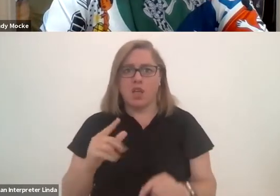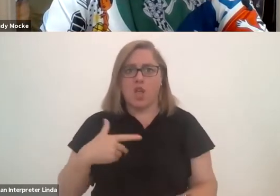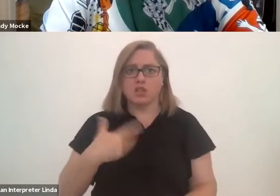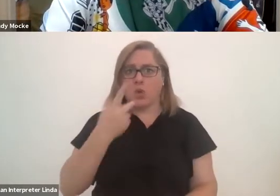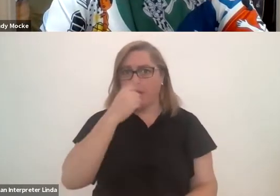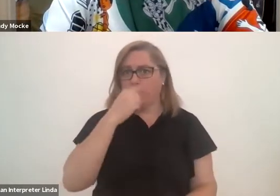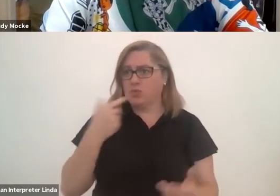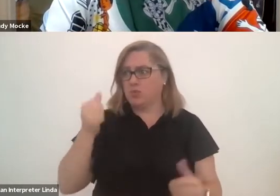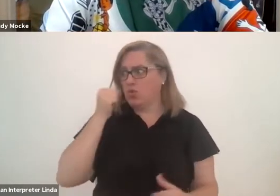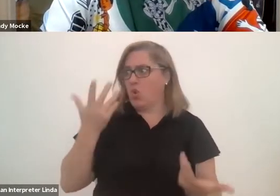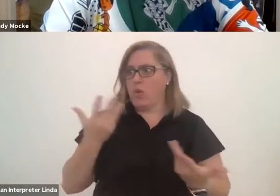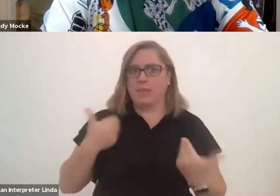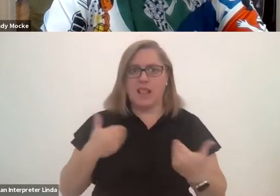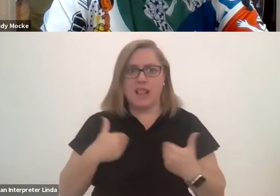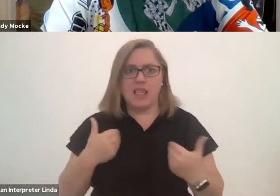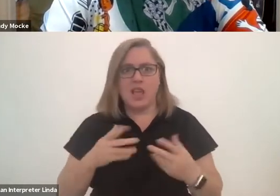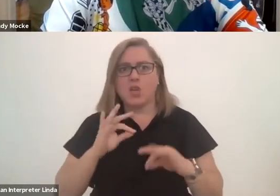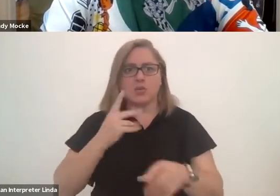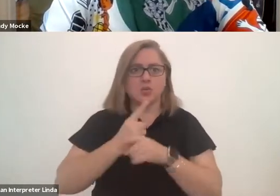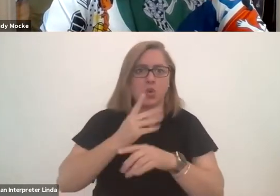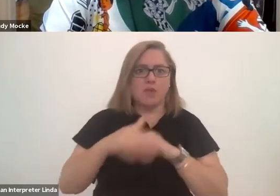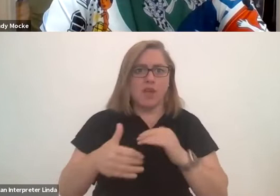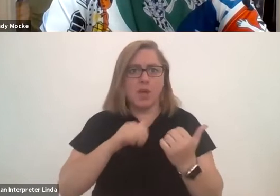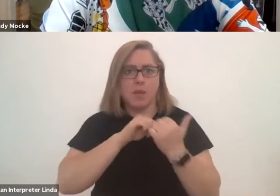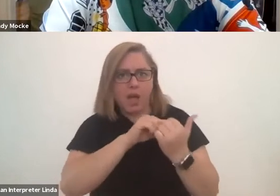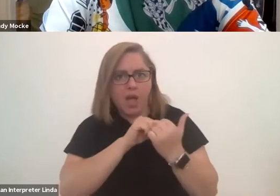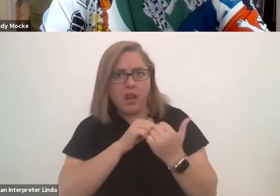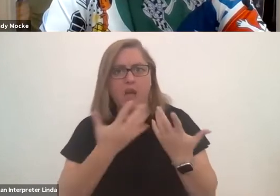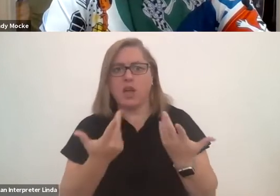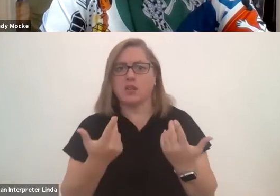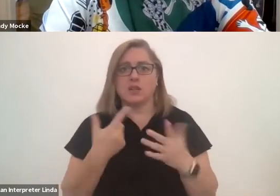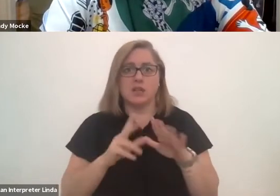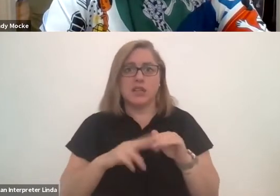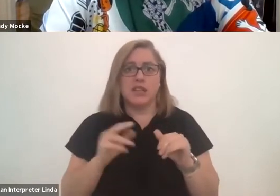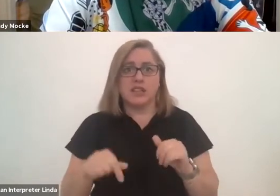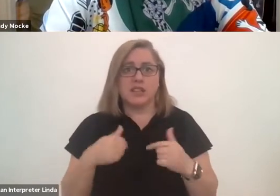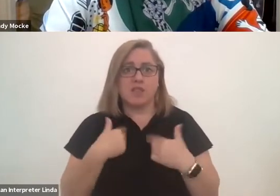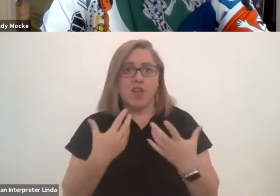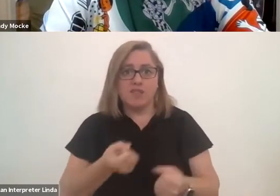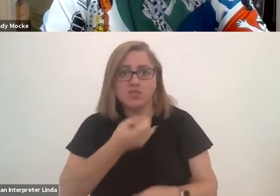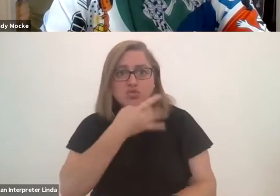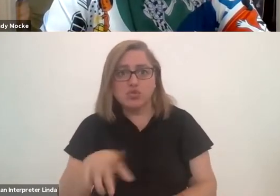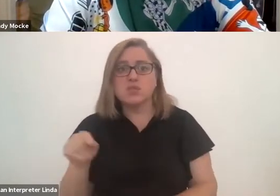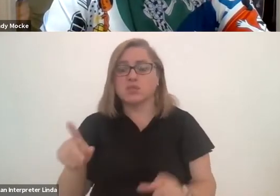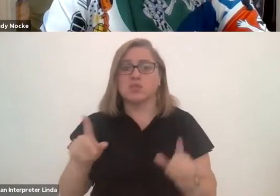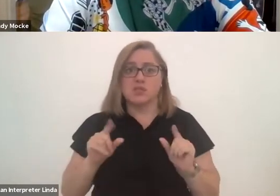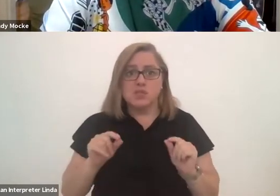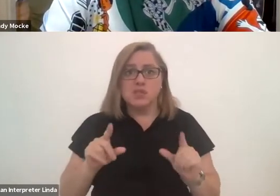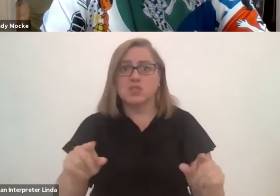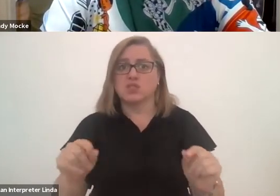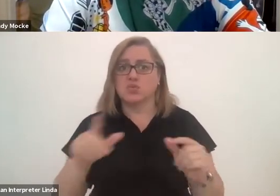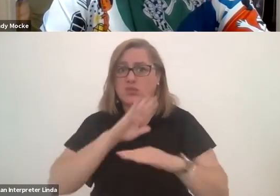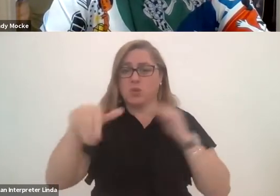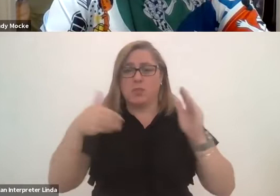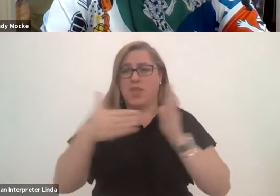I live. I don't talk about my partner. You know, if I have children, Twitter will be the last people to